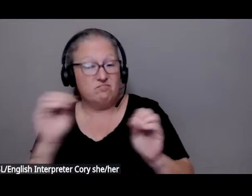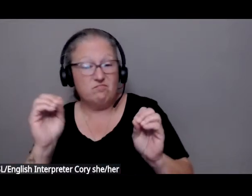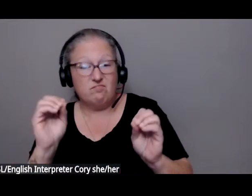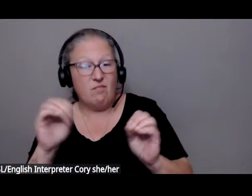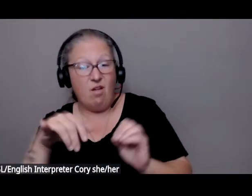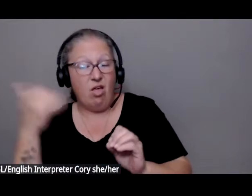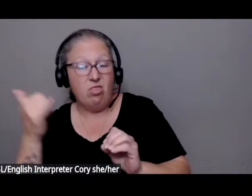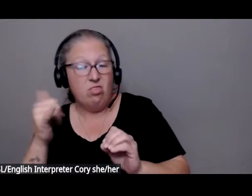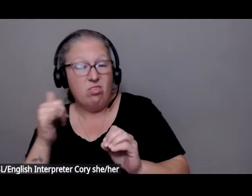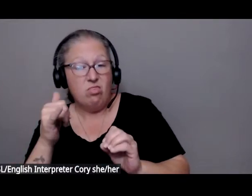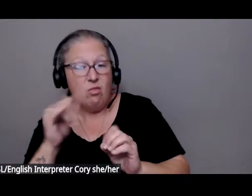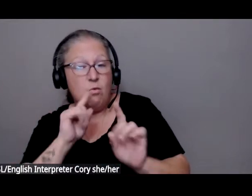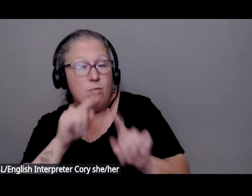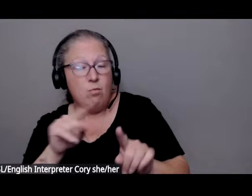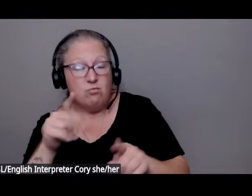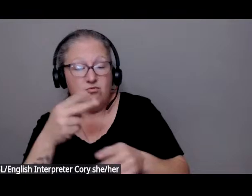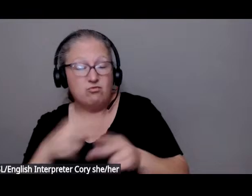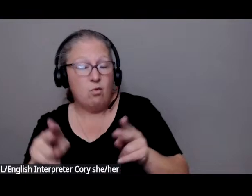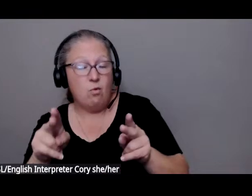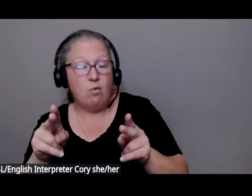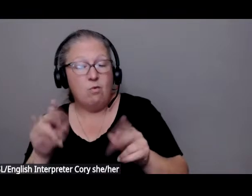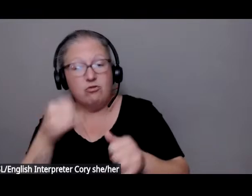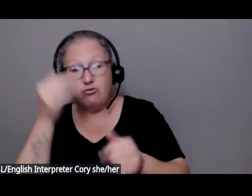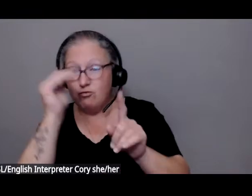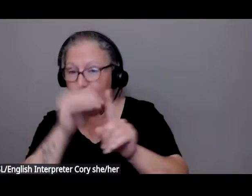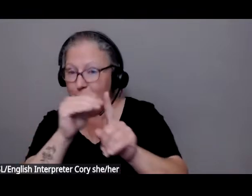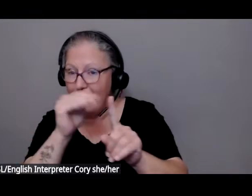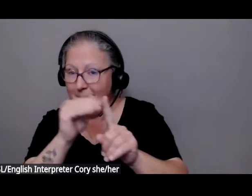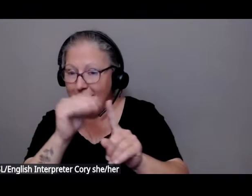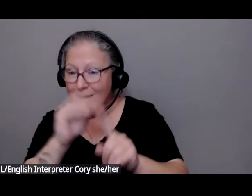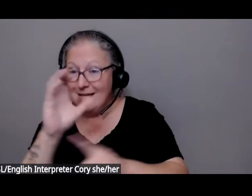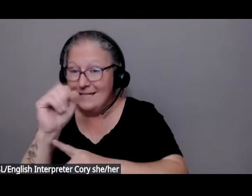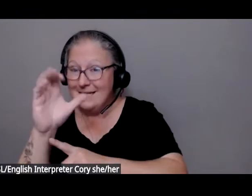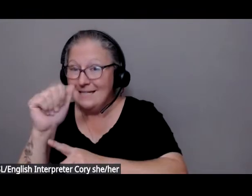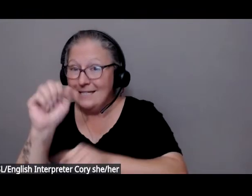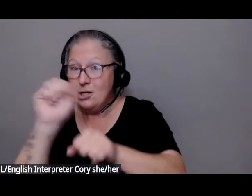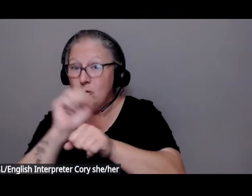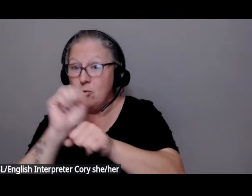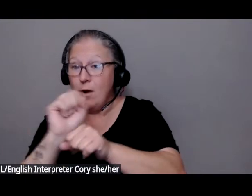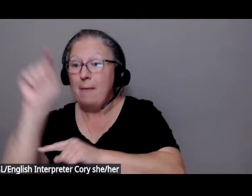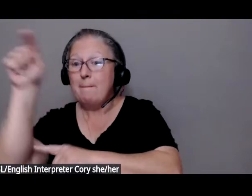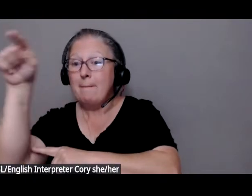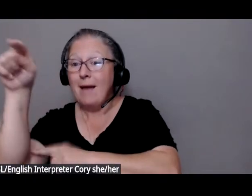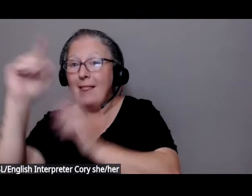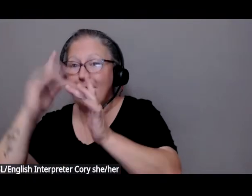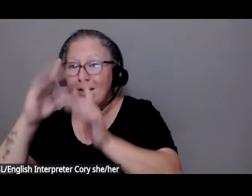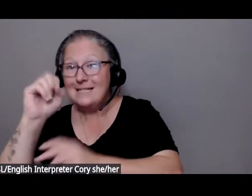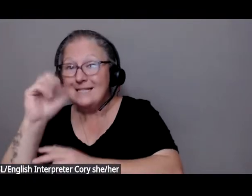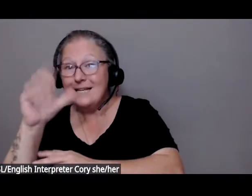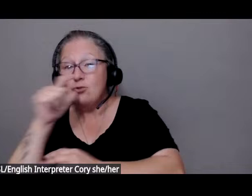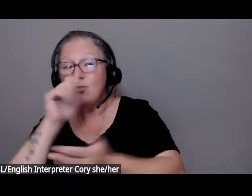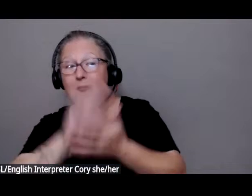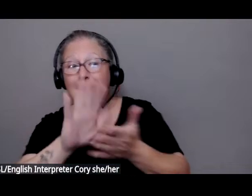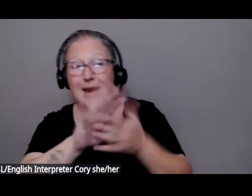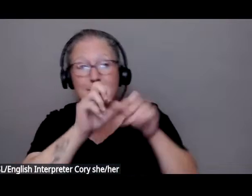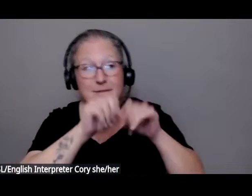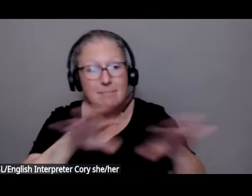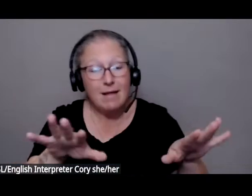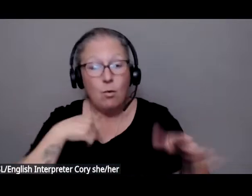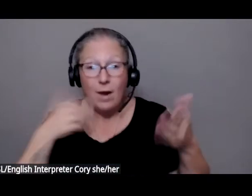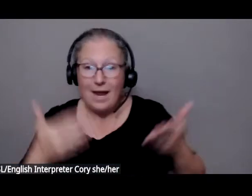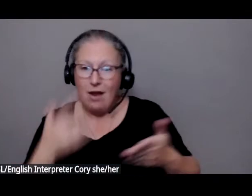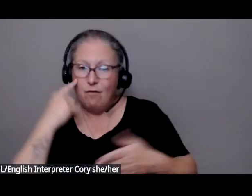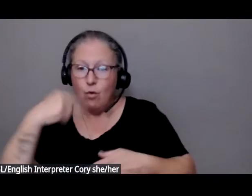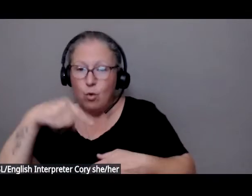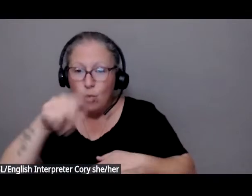report tonight, so we can keep it short and sweet. But just a reminder, CSEA is working back here on the internet. CSEA is cleaning up spills. We're here for you to